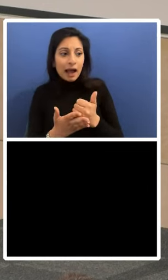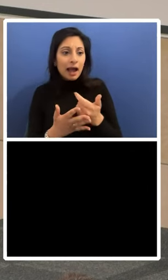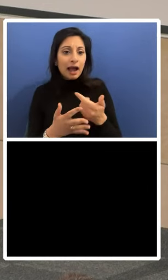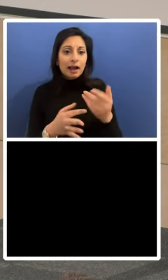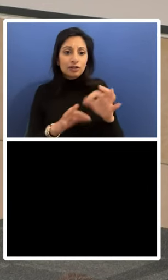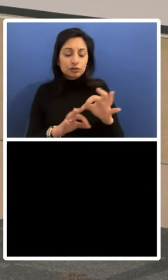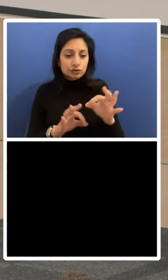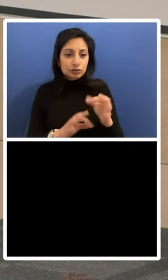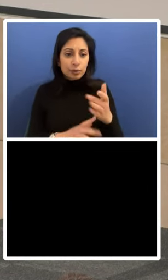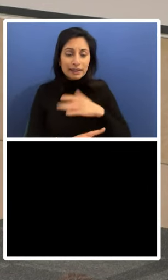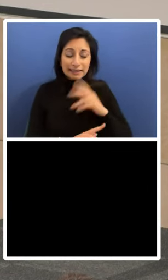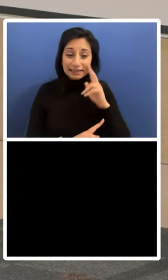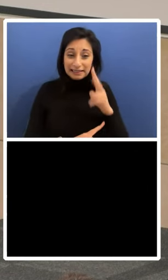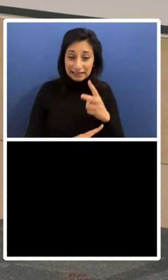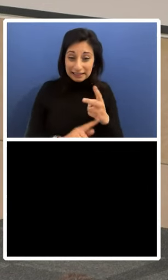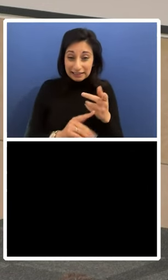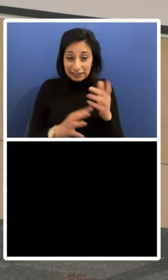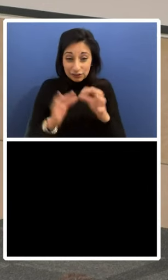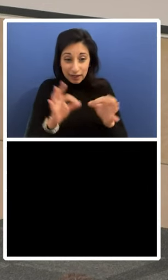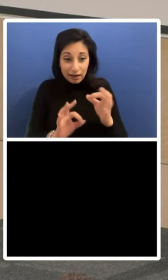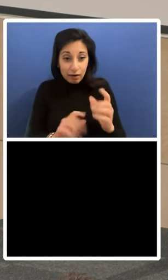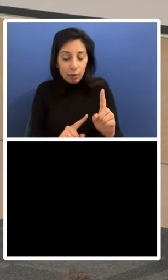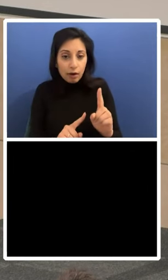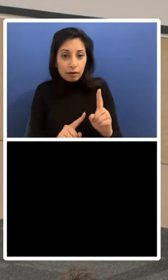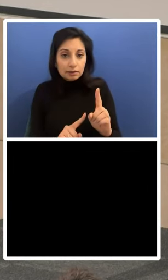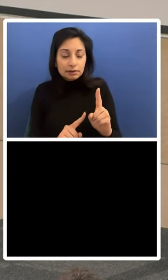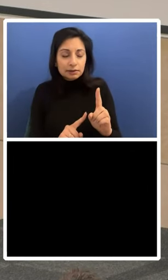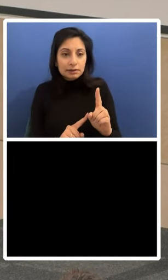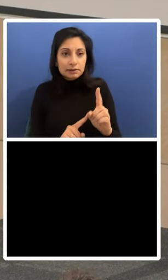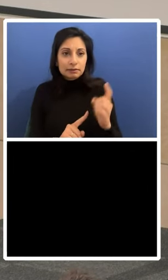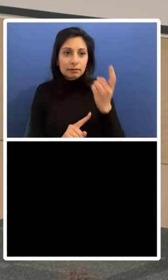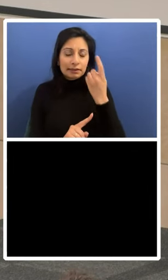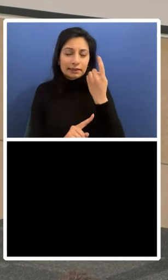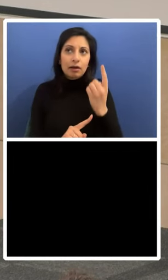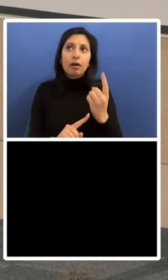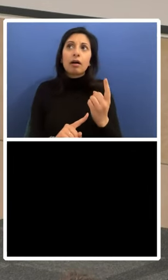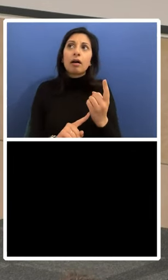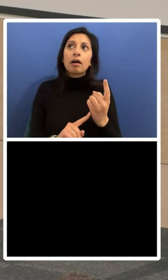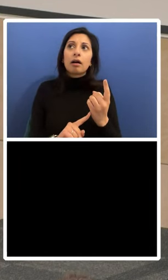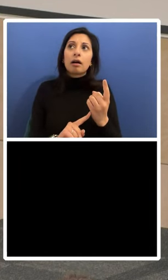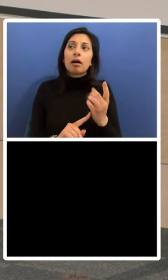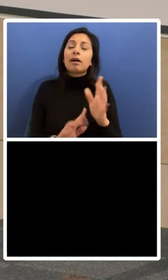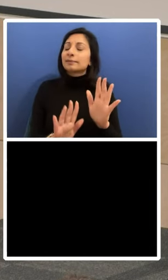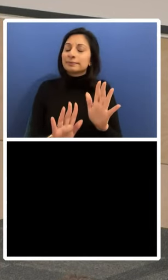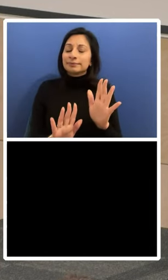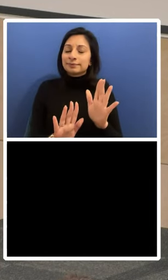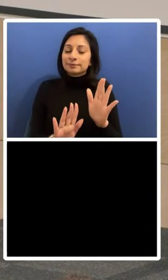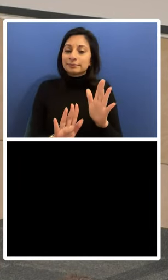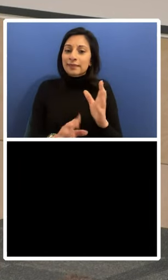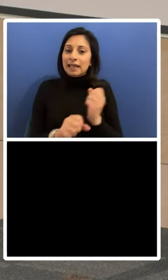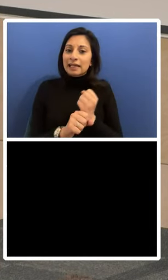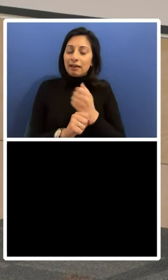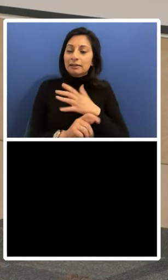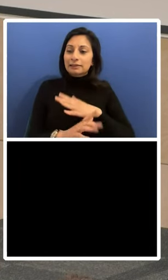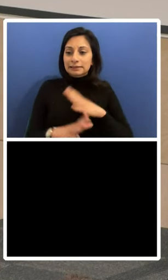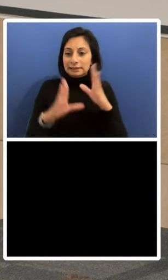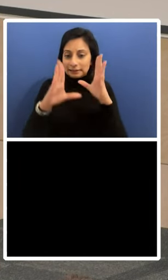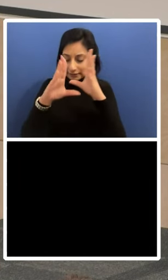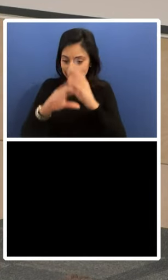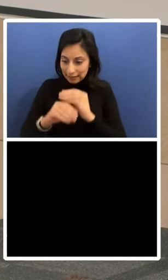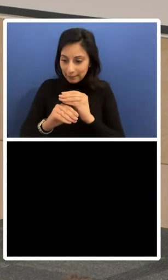Where do we go here? And there's one little moment where I break away and I say to myself, go to sleep, Gary. And it was heartbreaking when I read that.